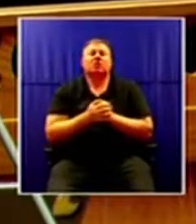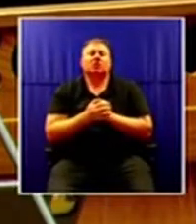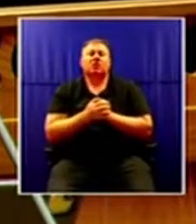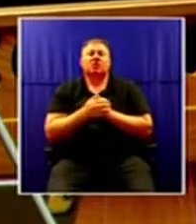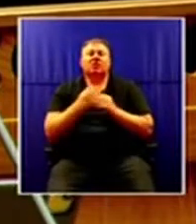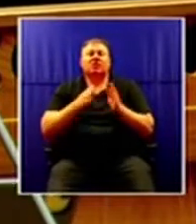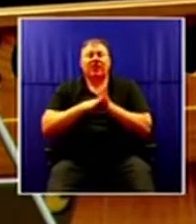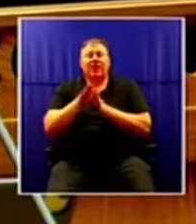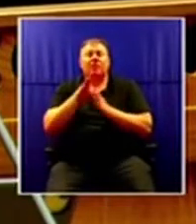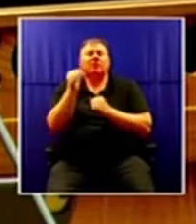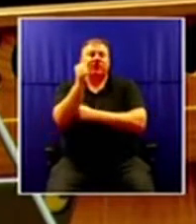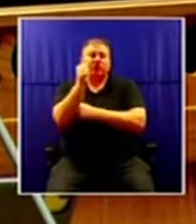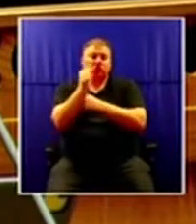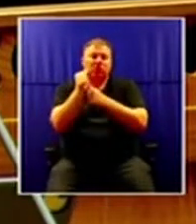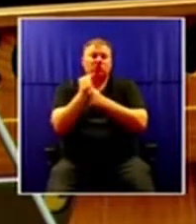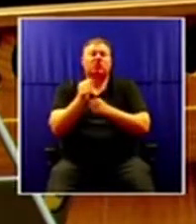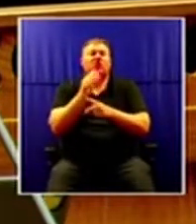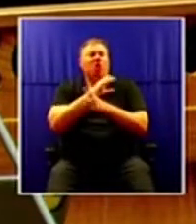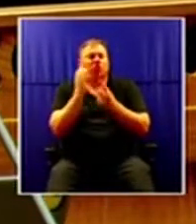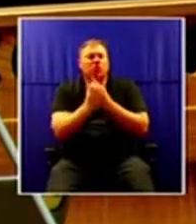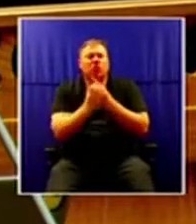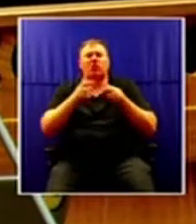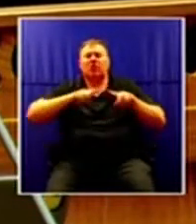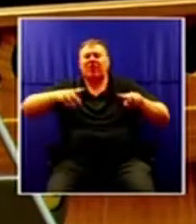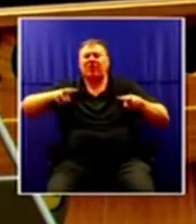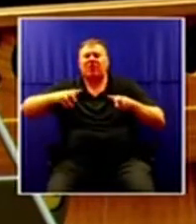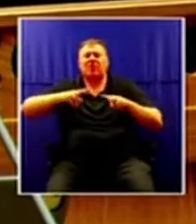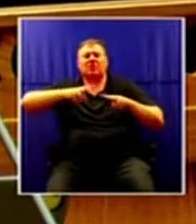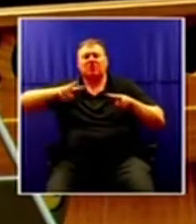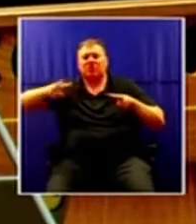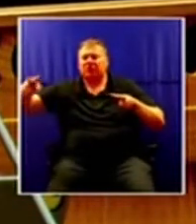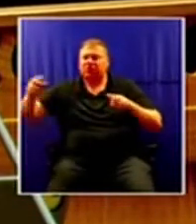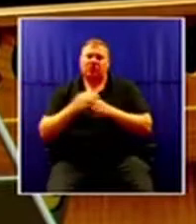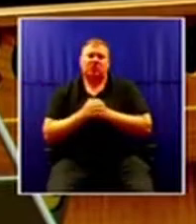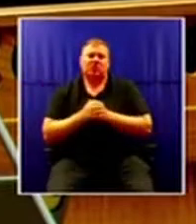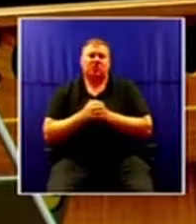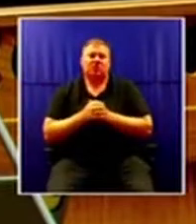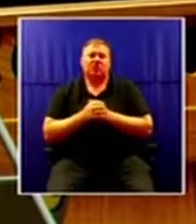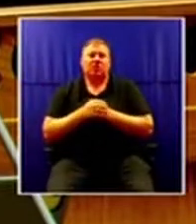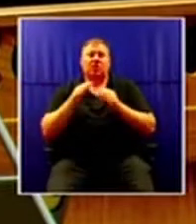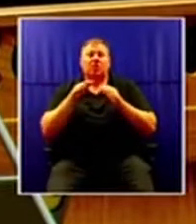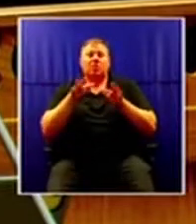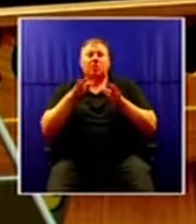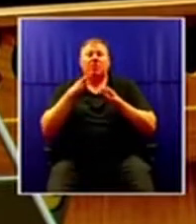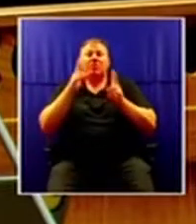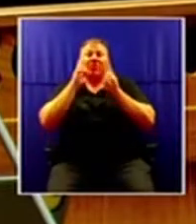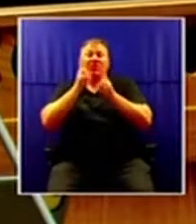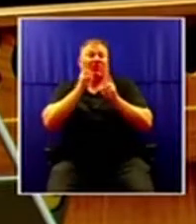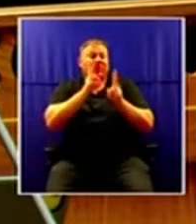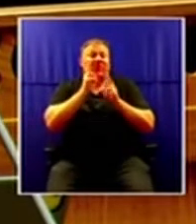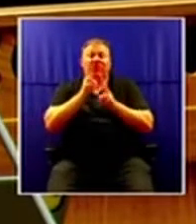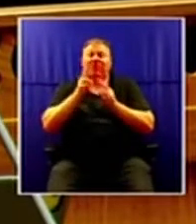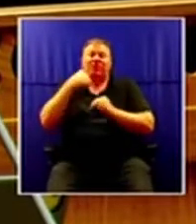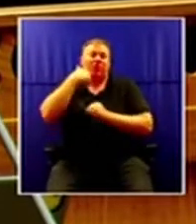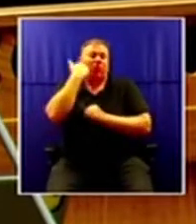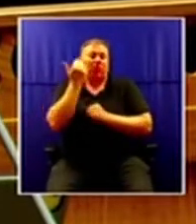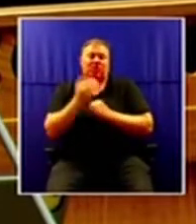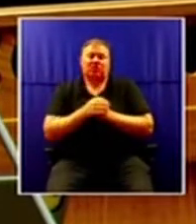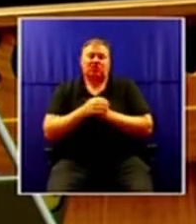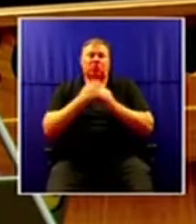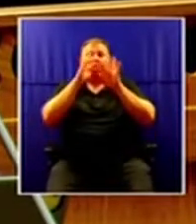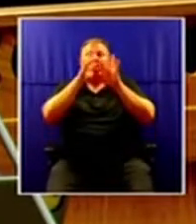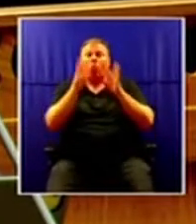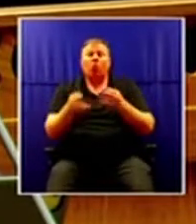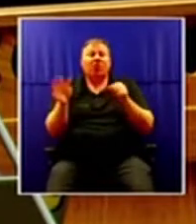diversity have made it a destination of choice for travelers from various parts of the